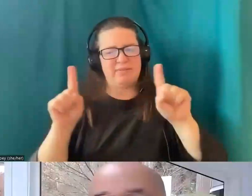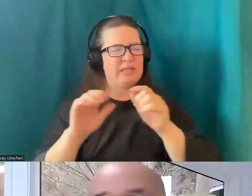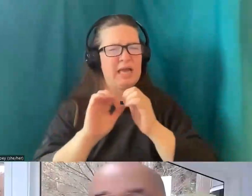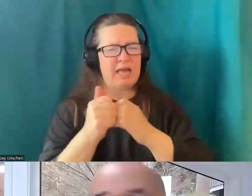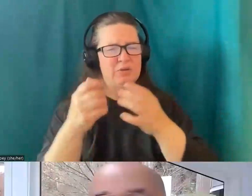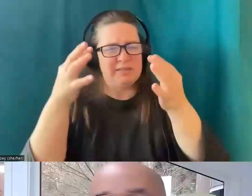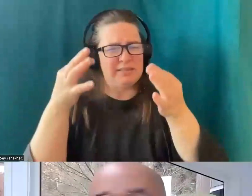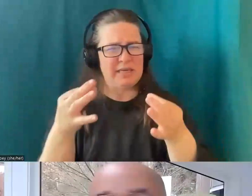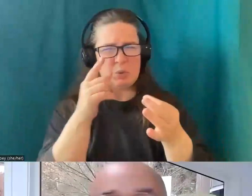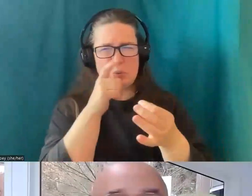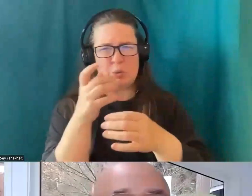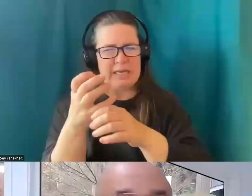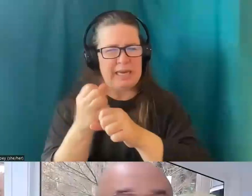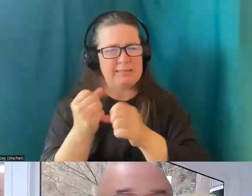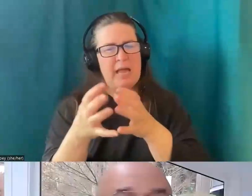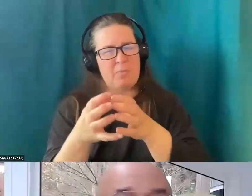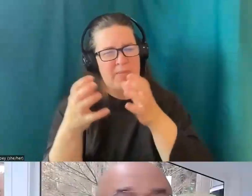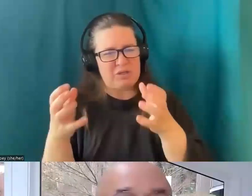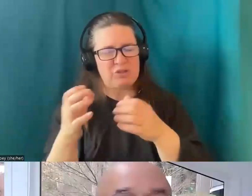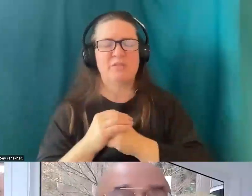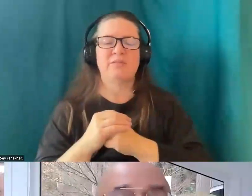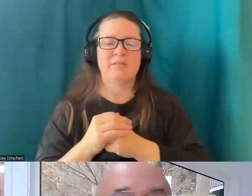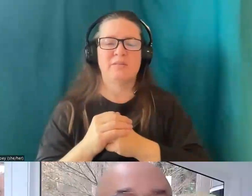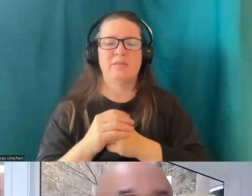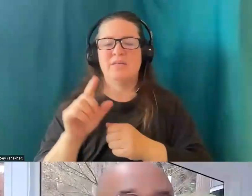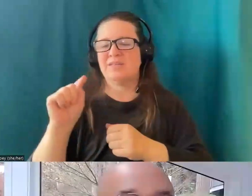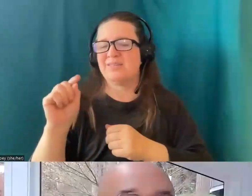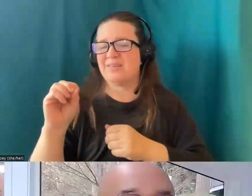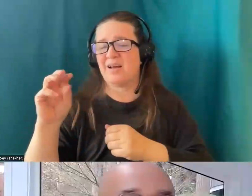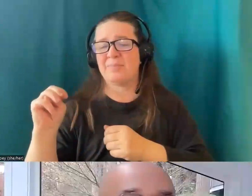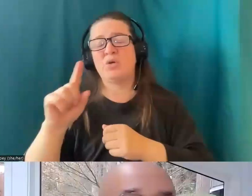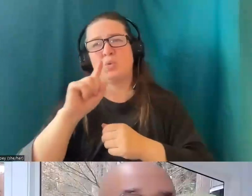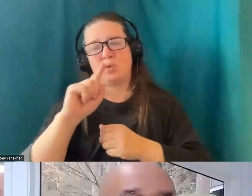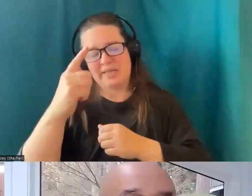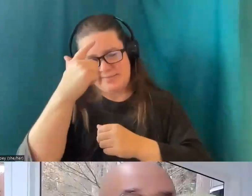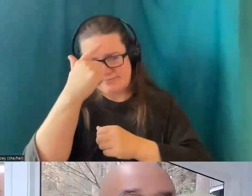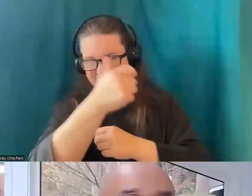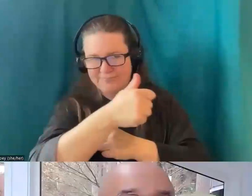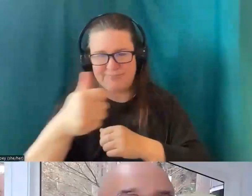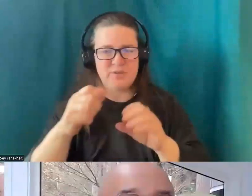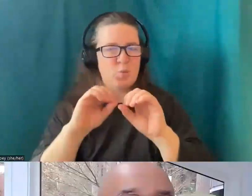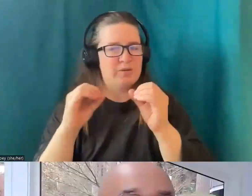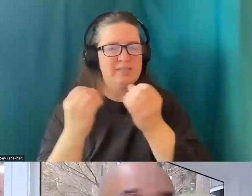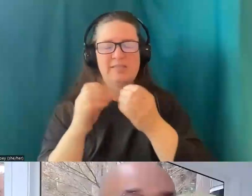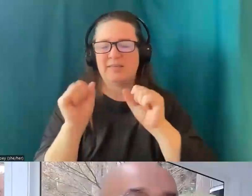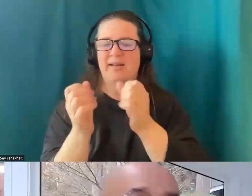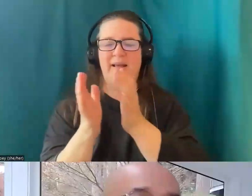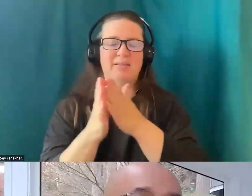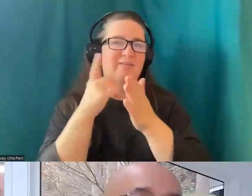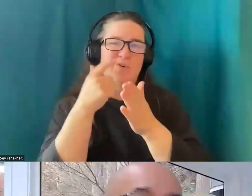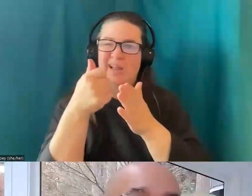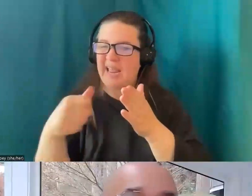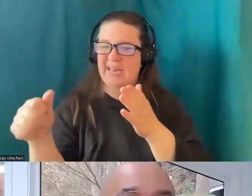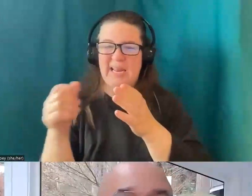Well, in the application, we really want this to be the decision of the organizations. Organizations are free to ask for any amount of funding. We